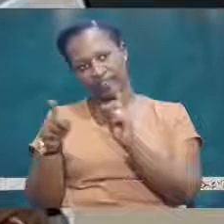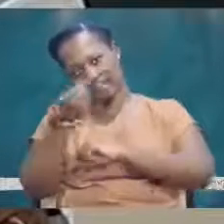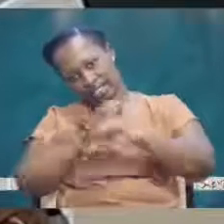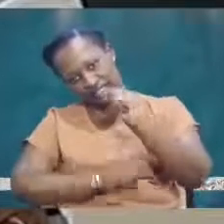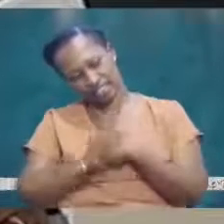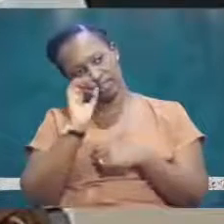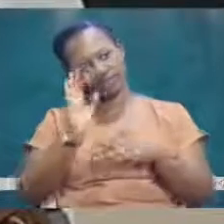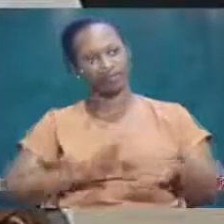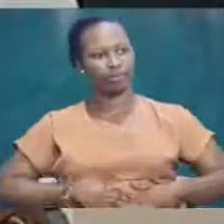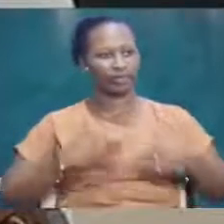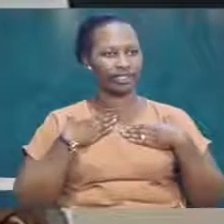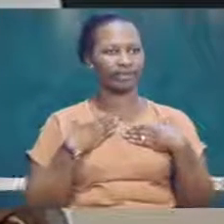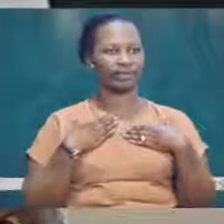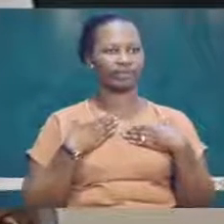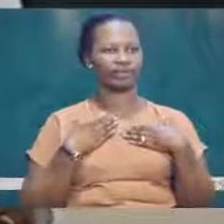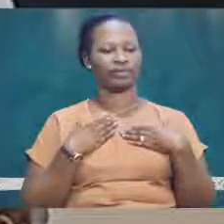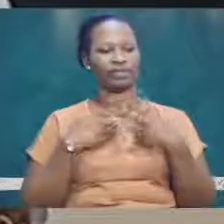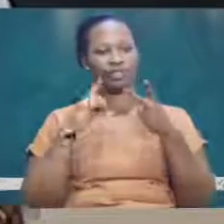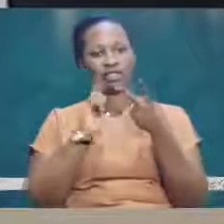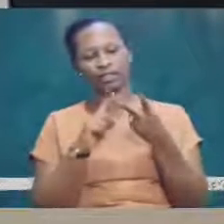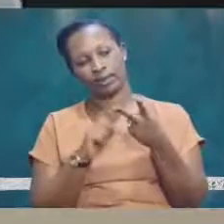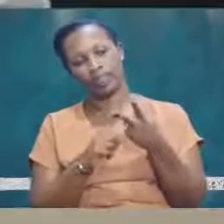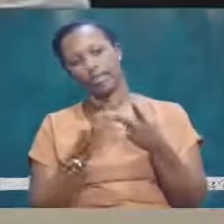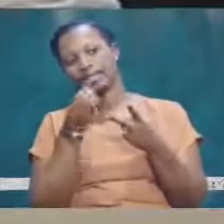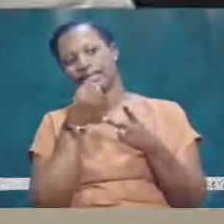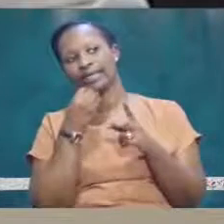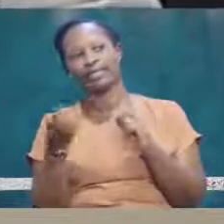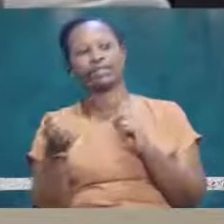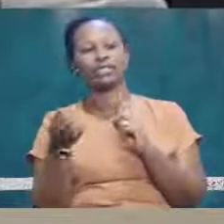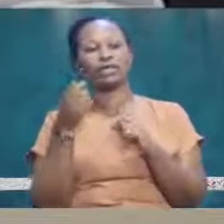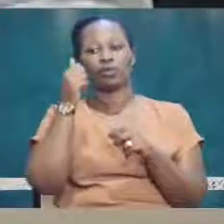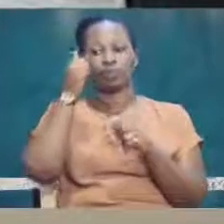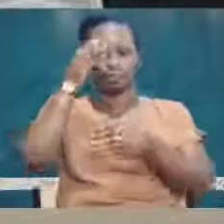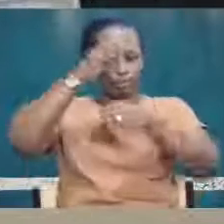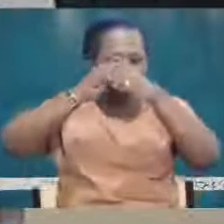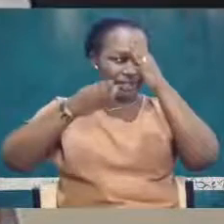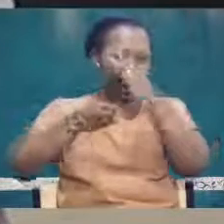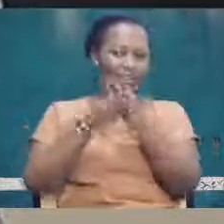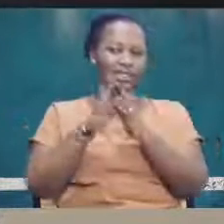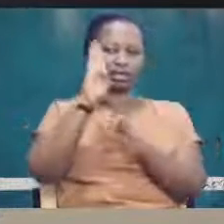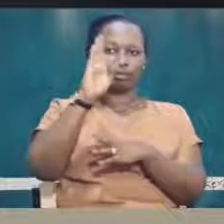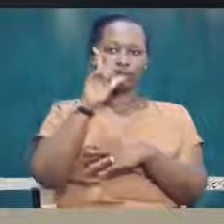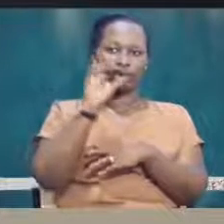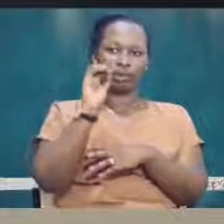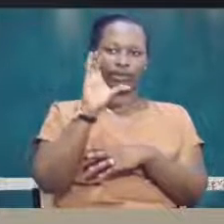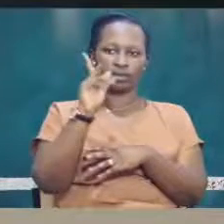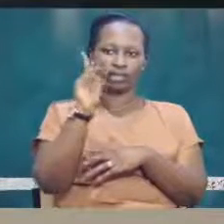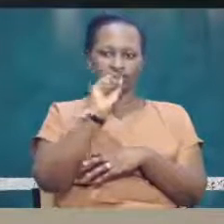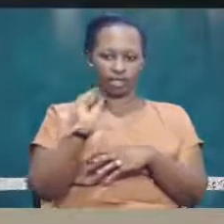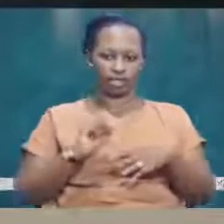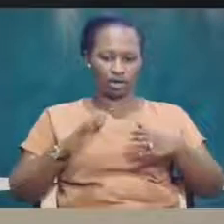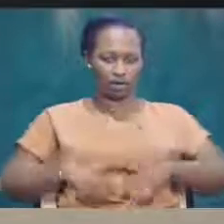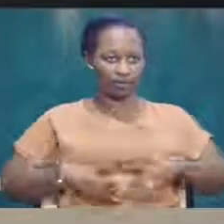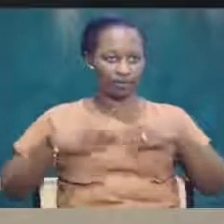of the body. They feed and get nutrients which are building blocks of the body. In